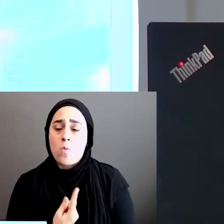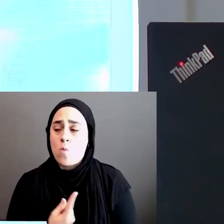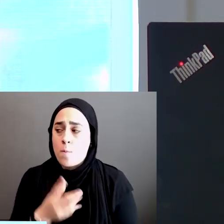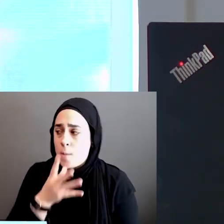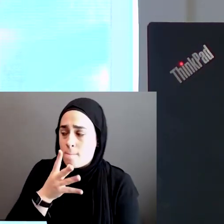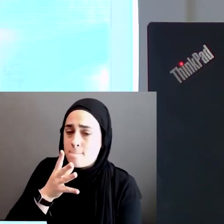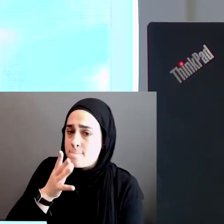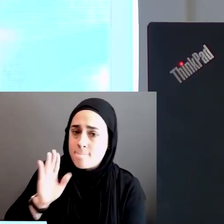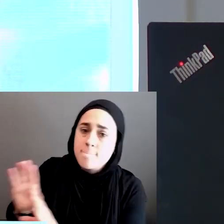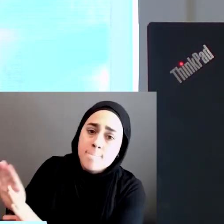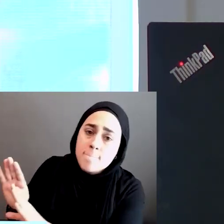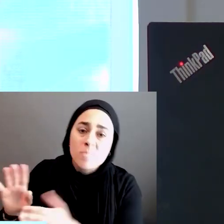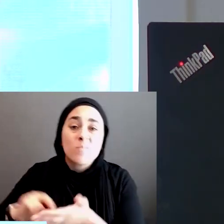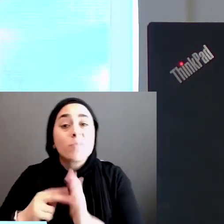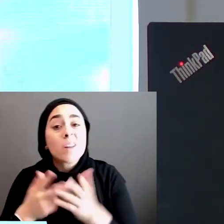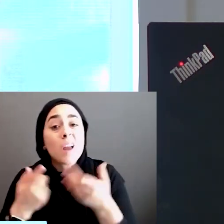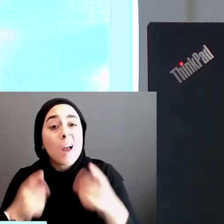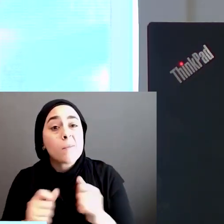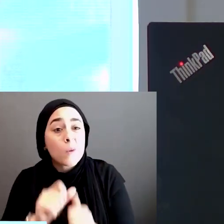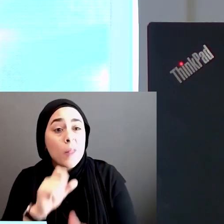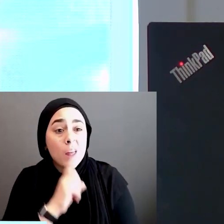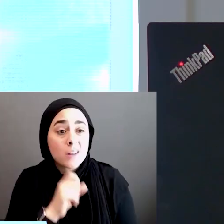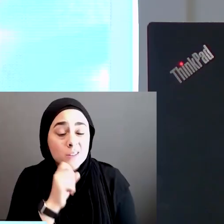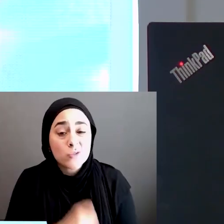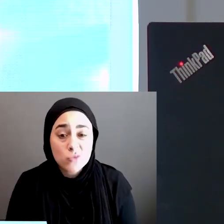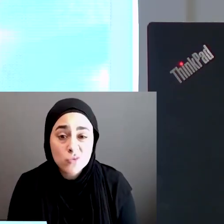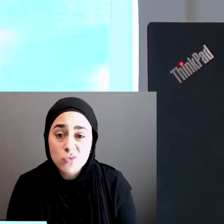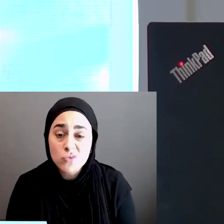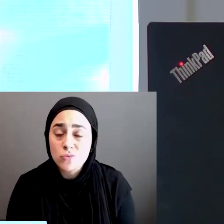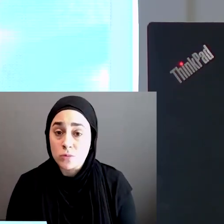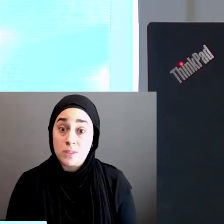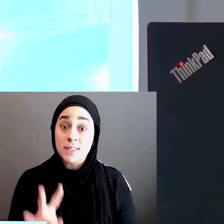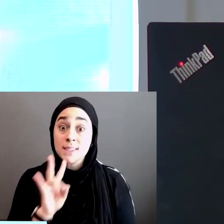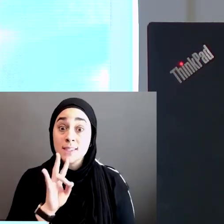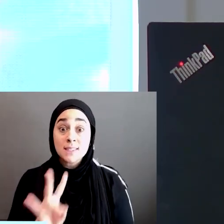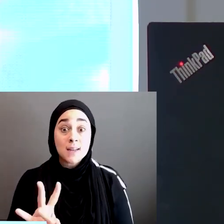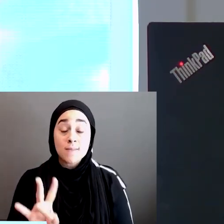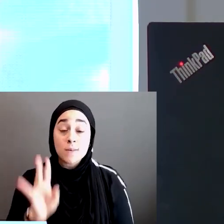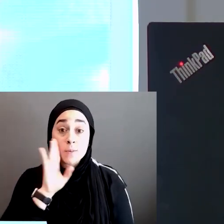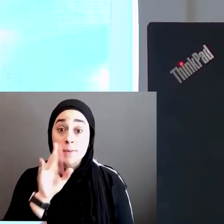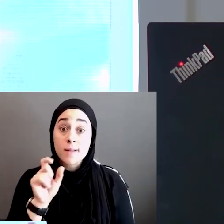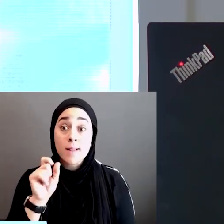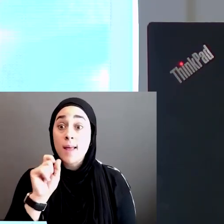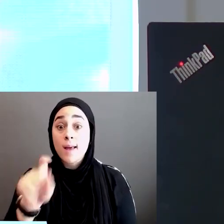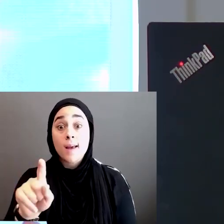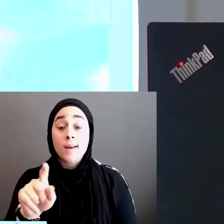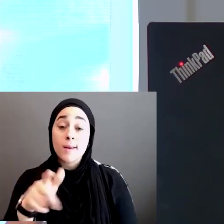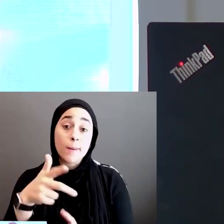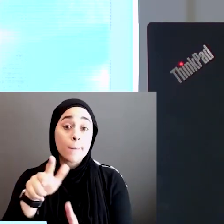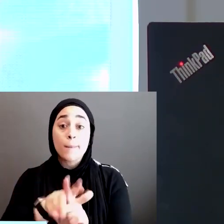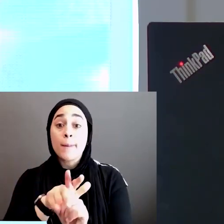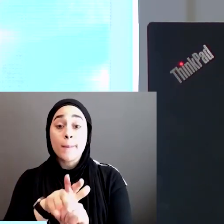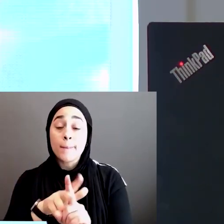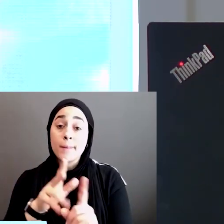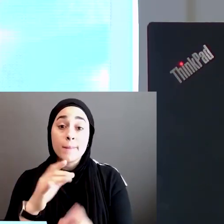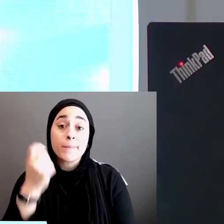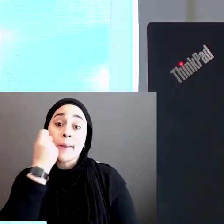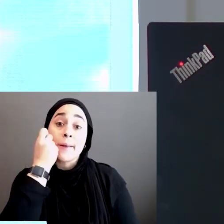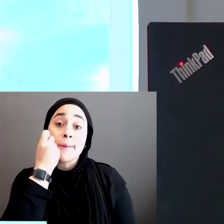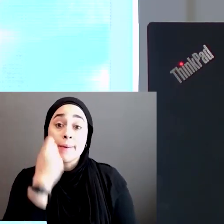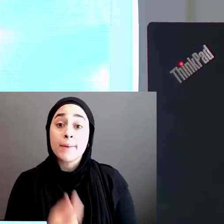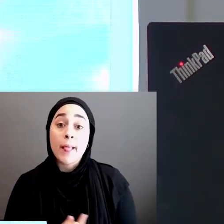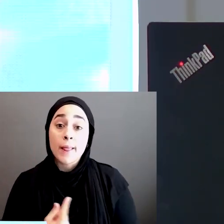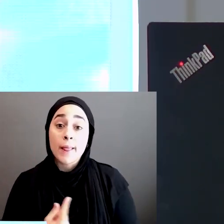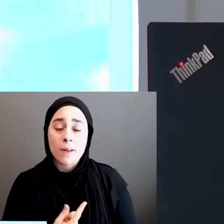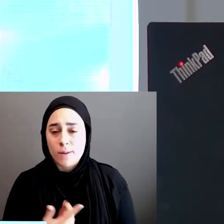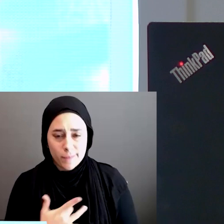it evolves with age. You're not going to have a 7-year-old asking to go to the dentist by themselves.